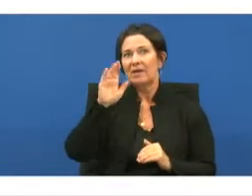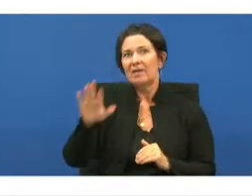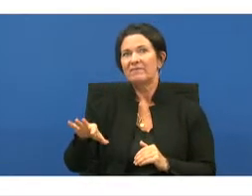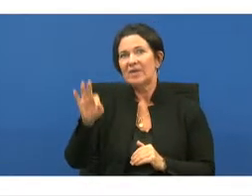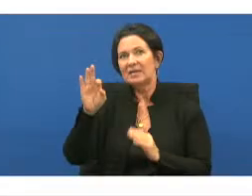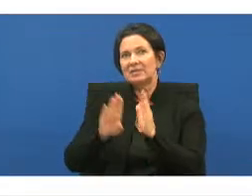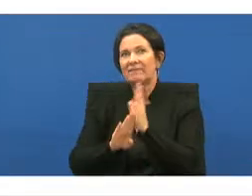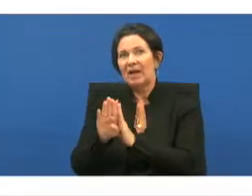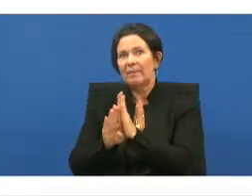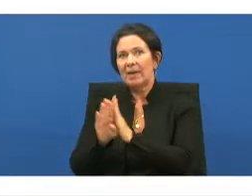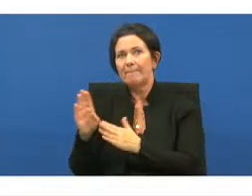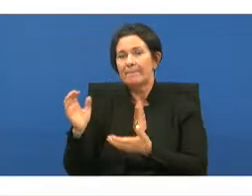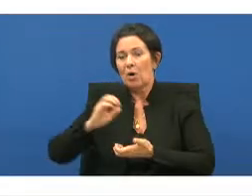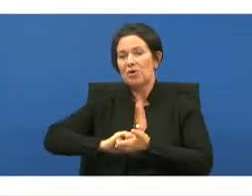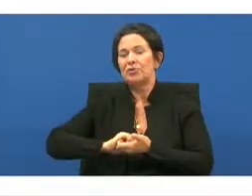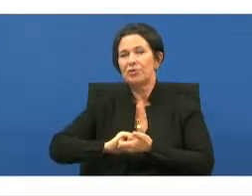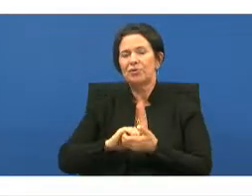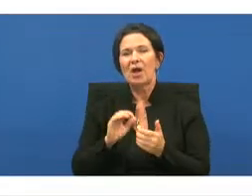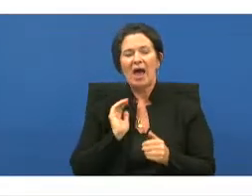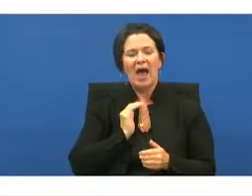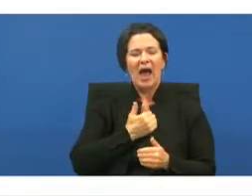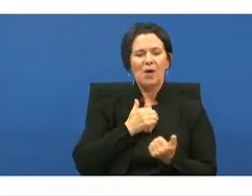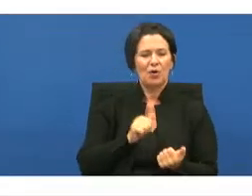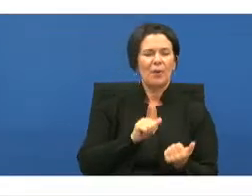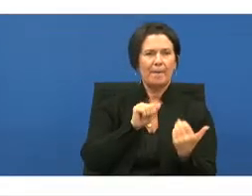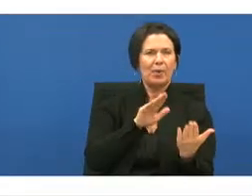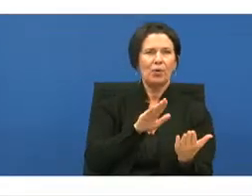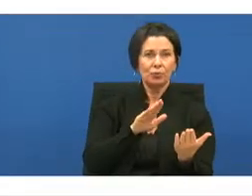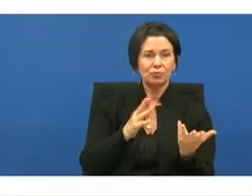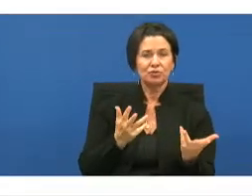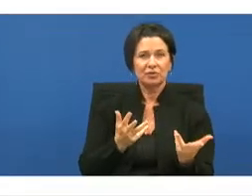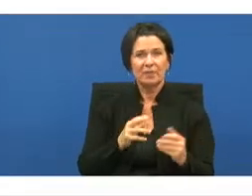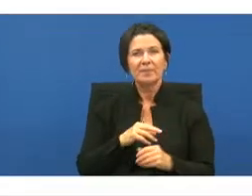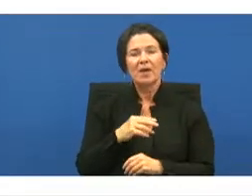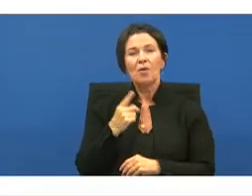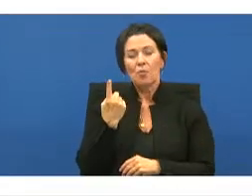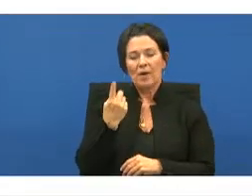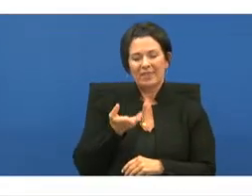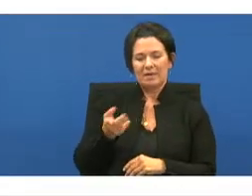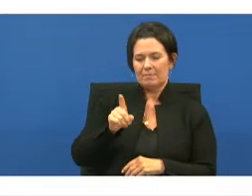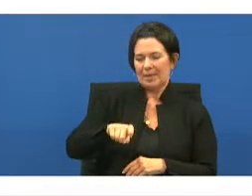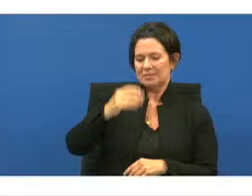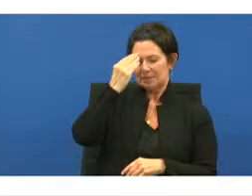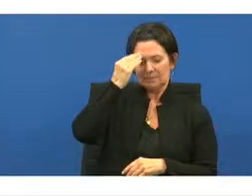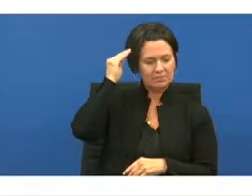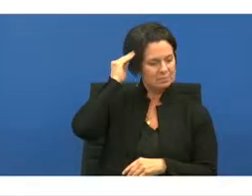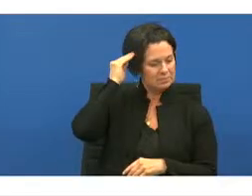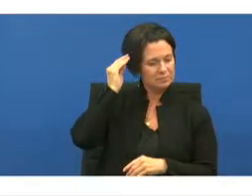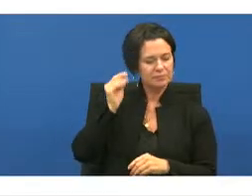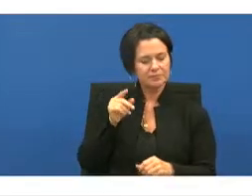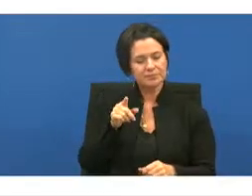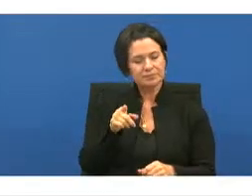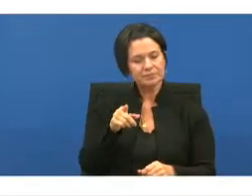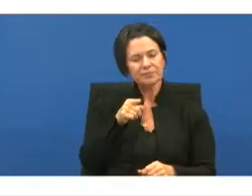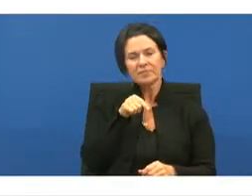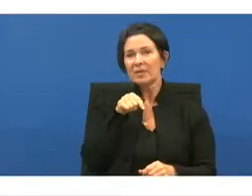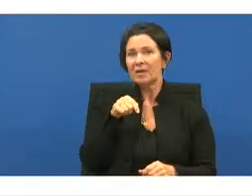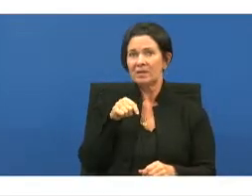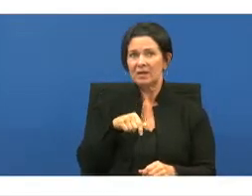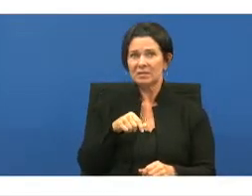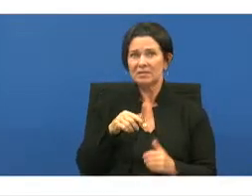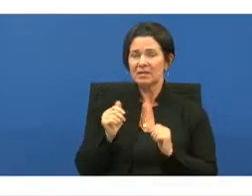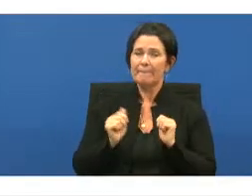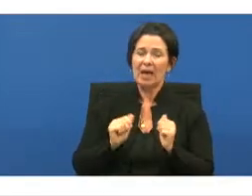again, our approach to this is twofold. One of the things to remember is this is a competitive